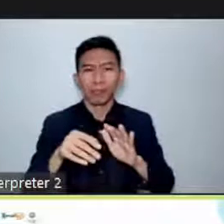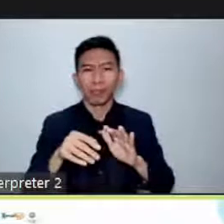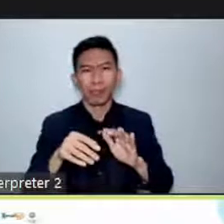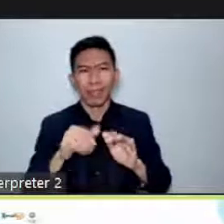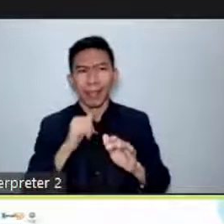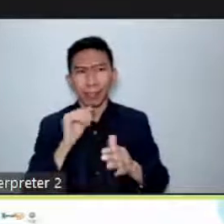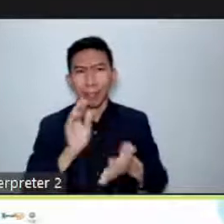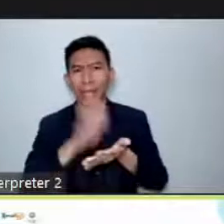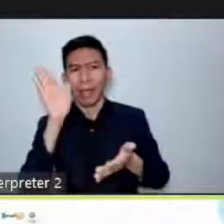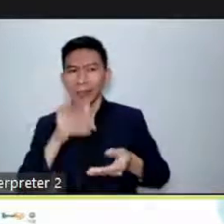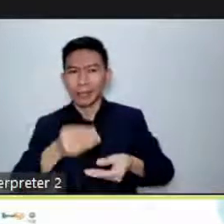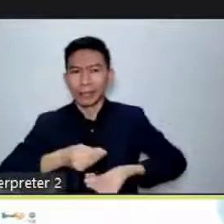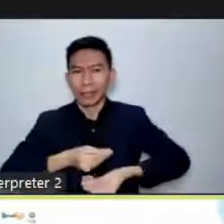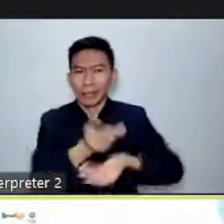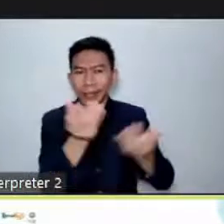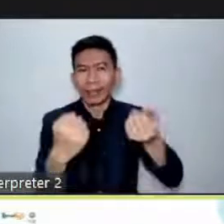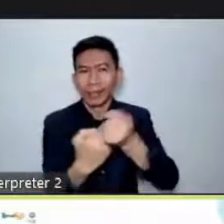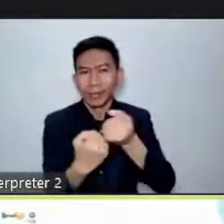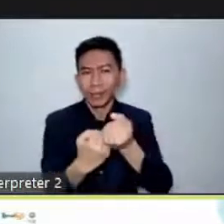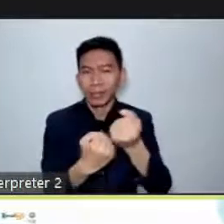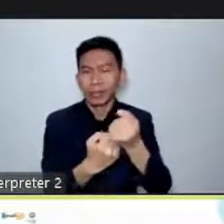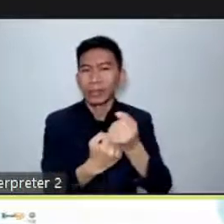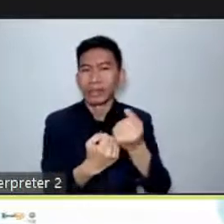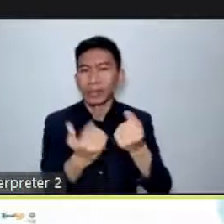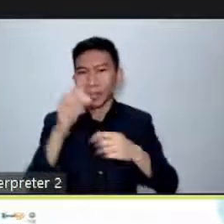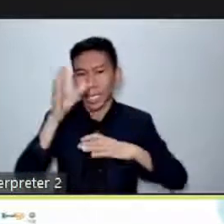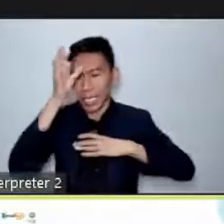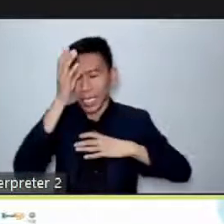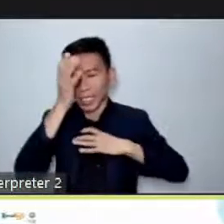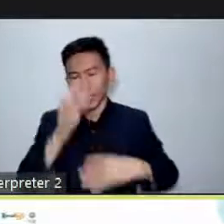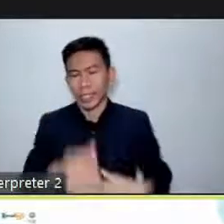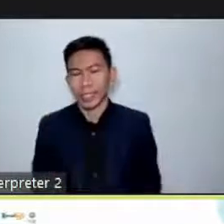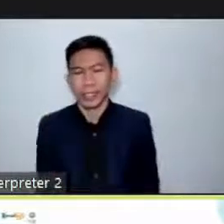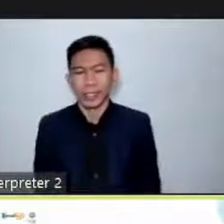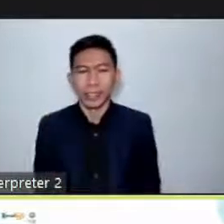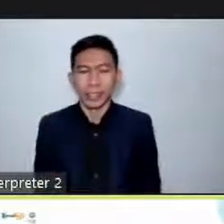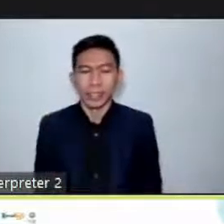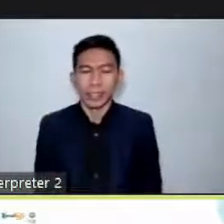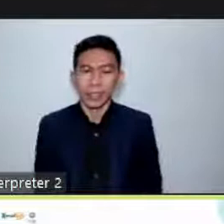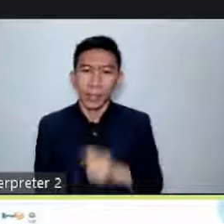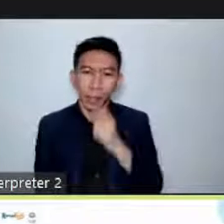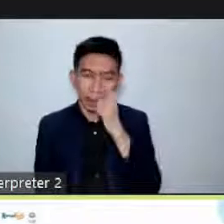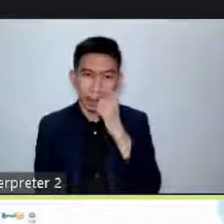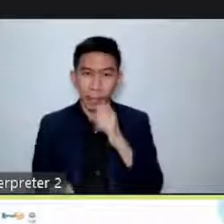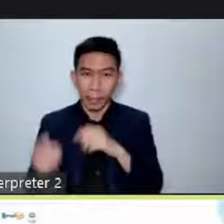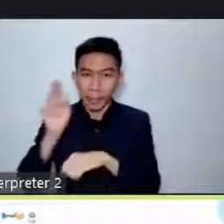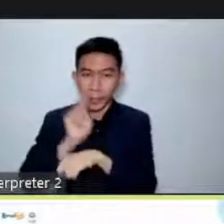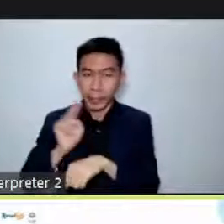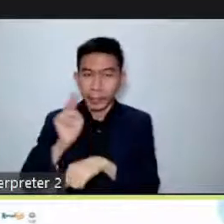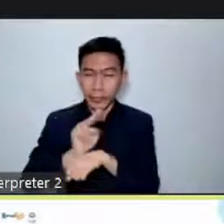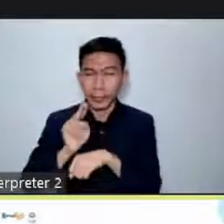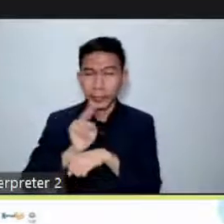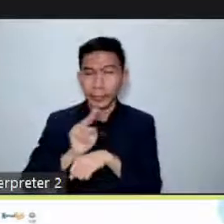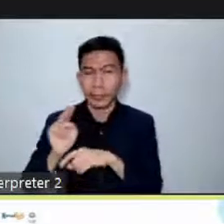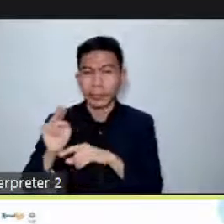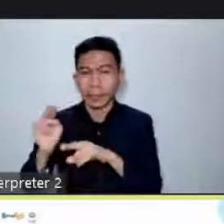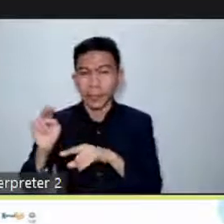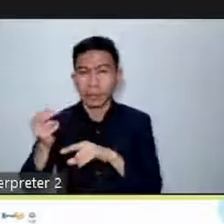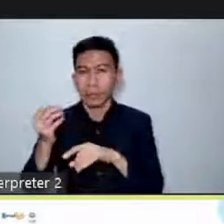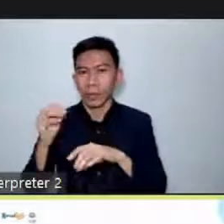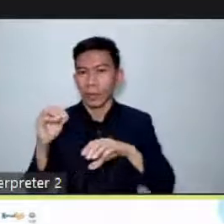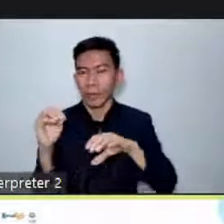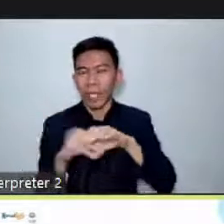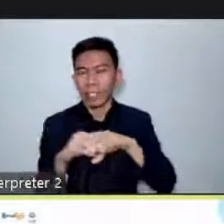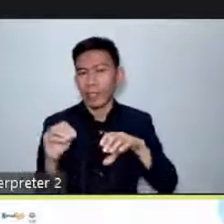package of essential cancer services. And so when it comes down to utilizing the